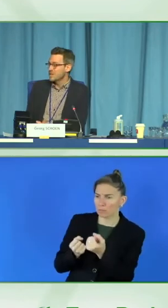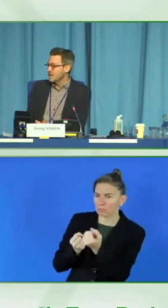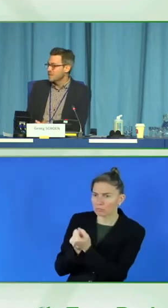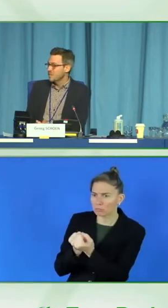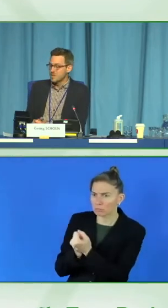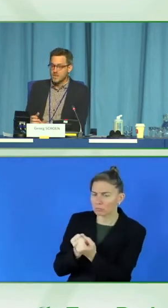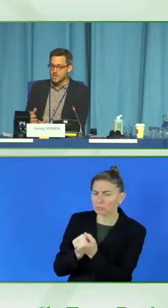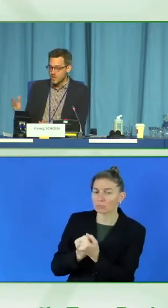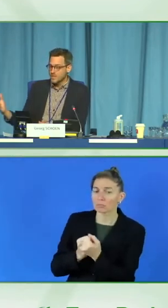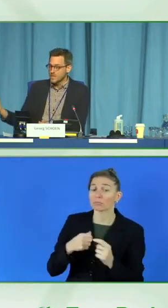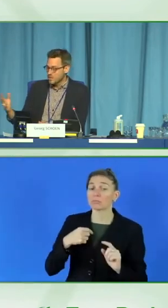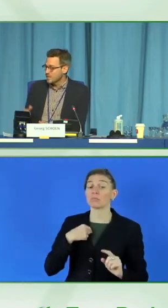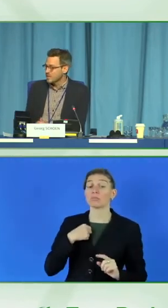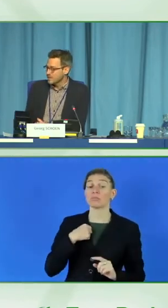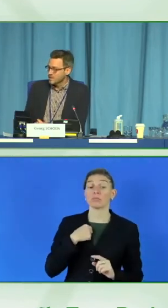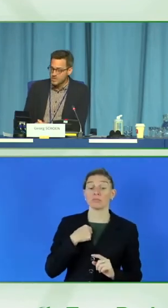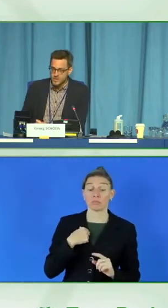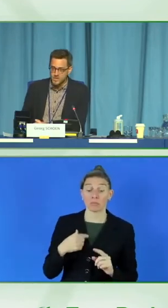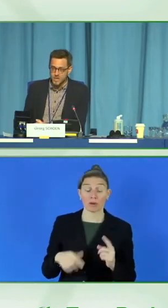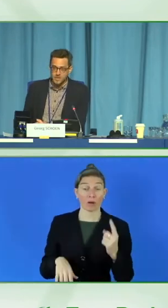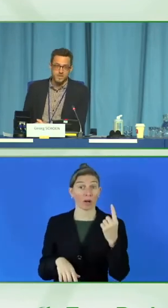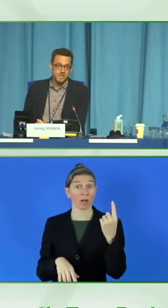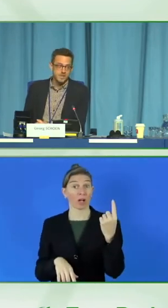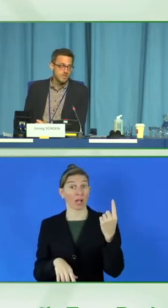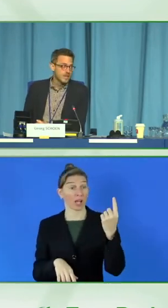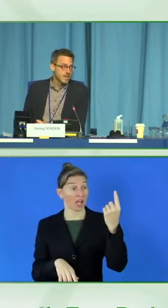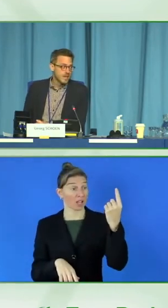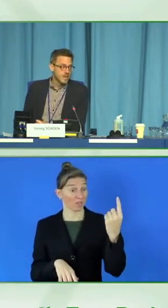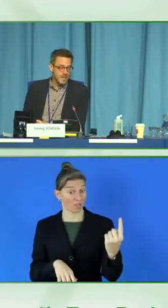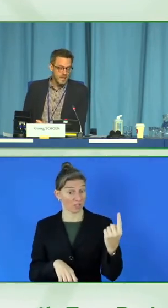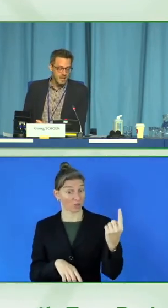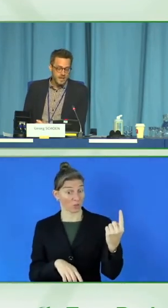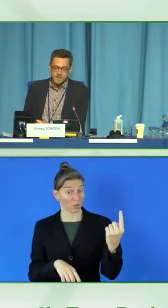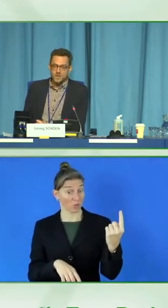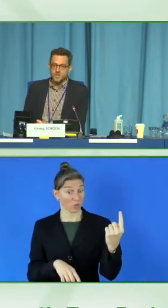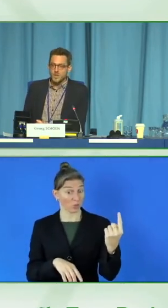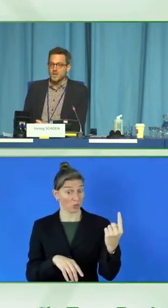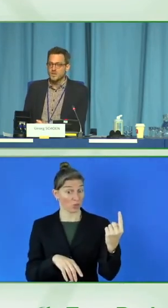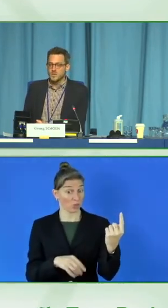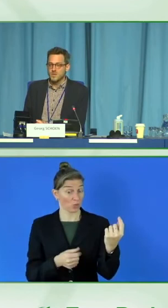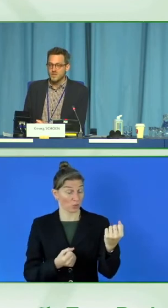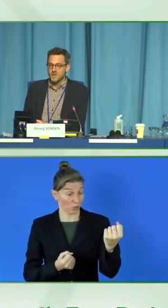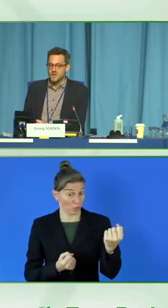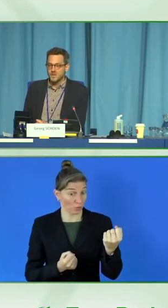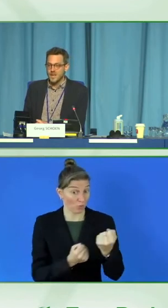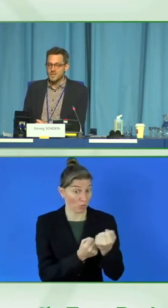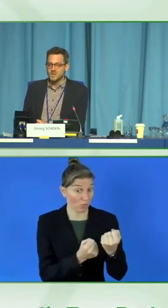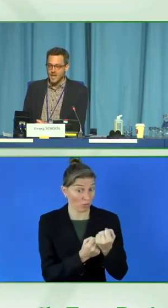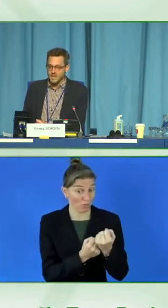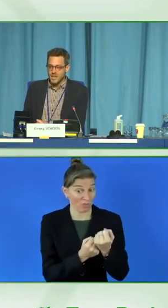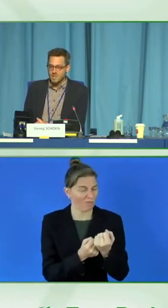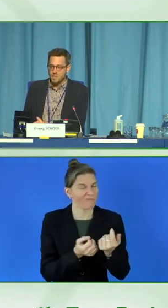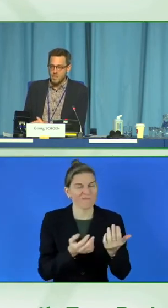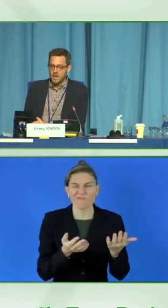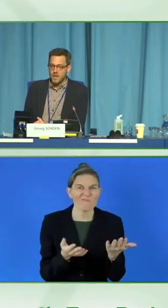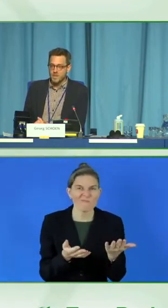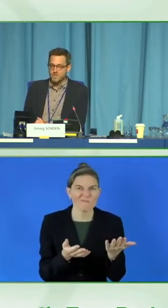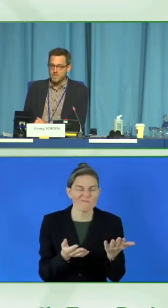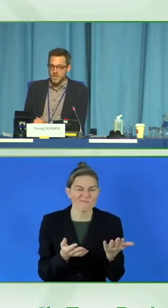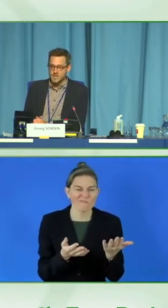individual social entrepreneurs from that spirit that you also just mentioned, Christoph, it's not going to, you know, get us to the end